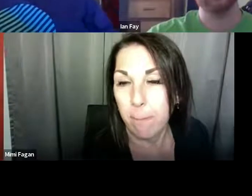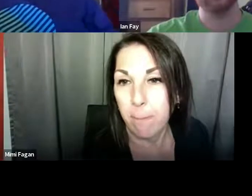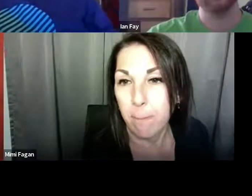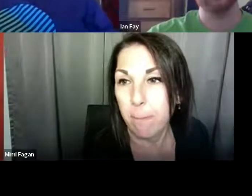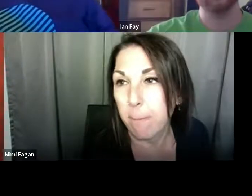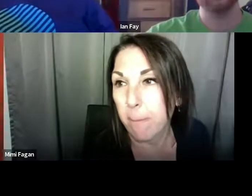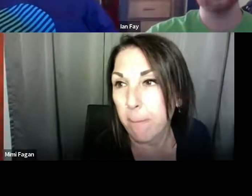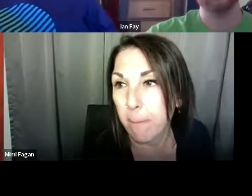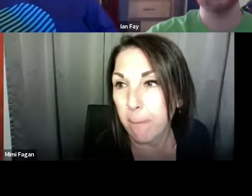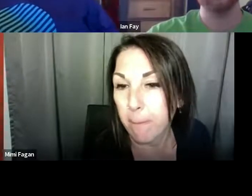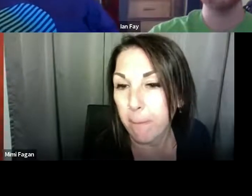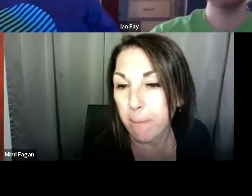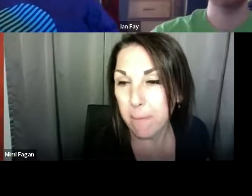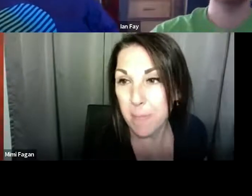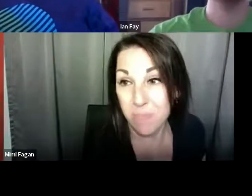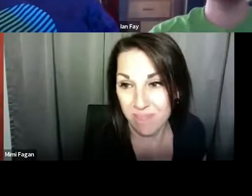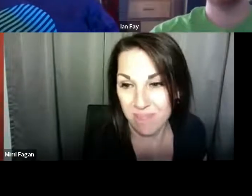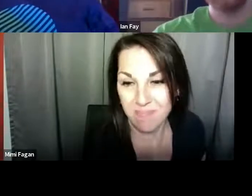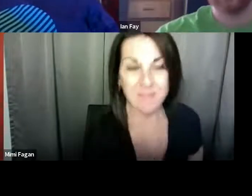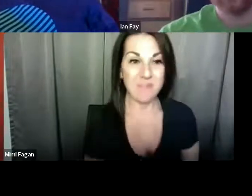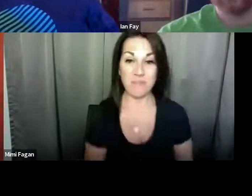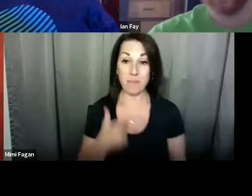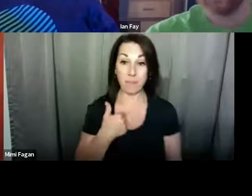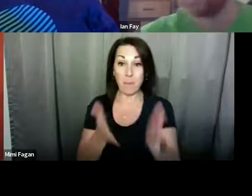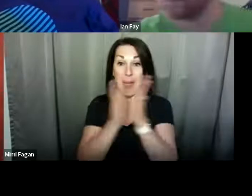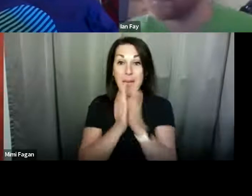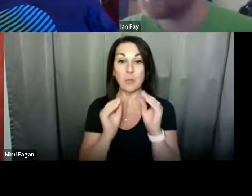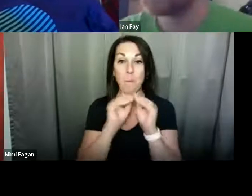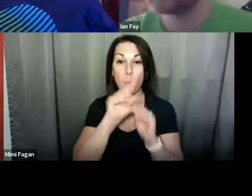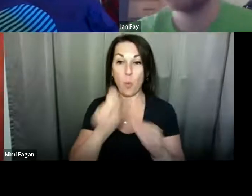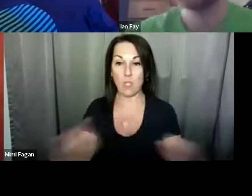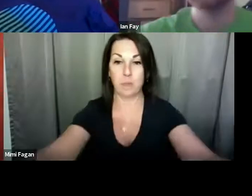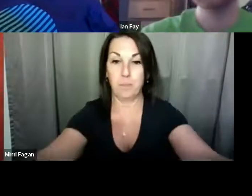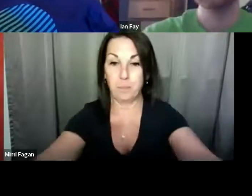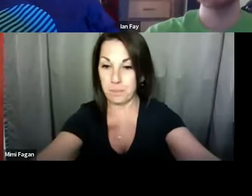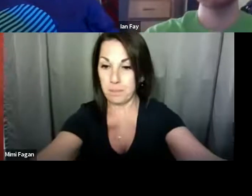and again, we'll just keep it in the same area